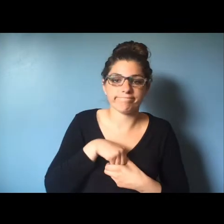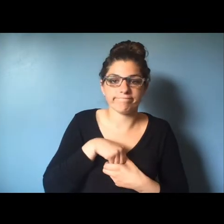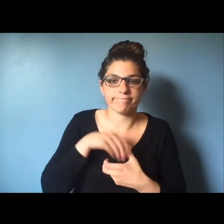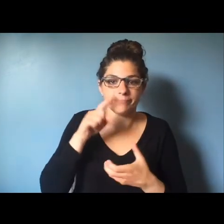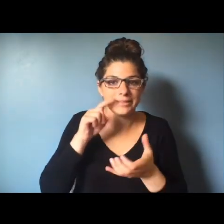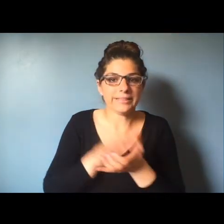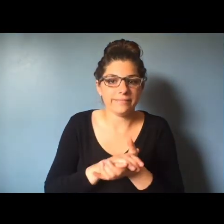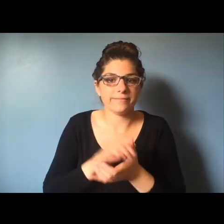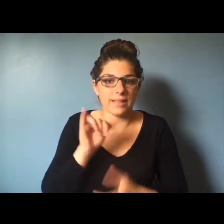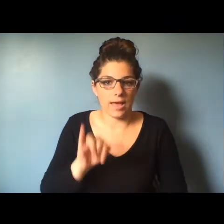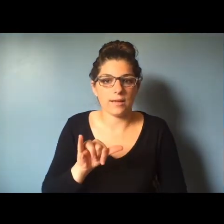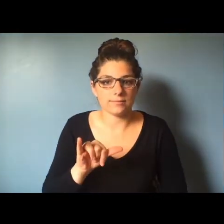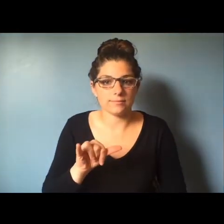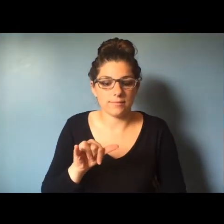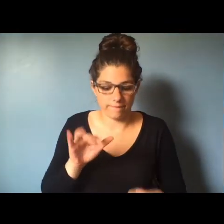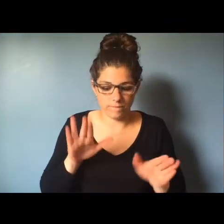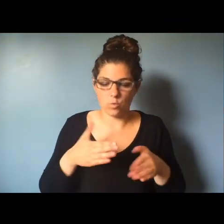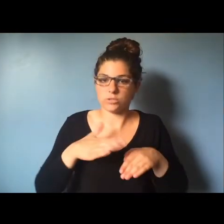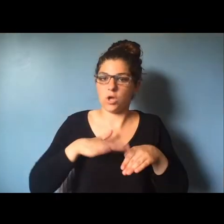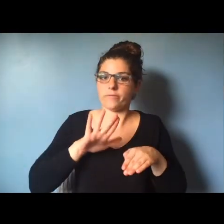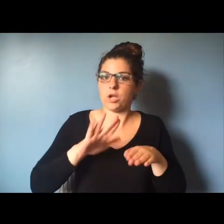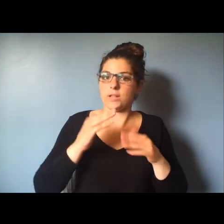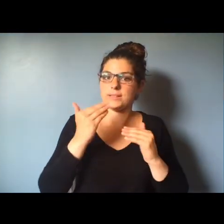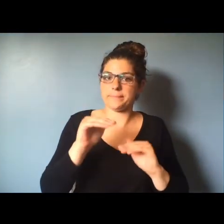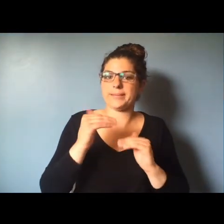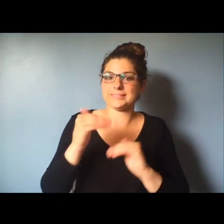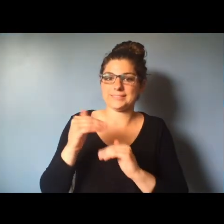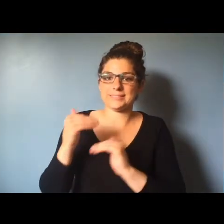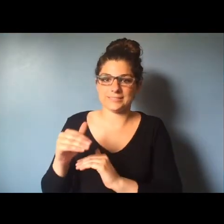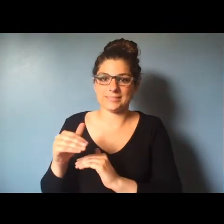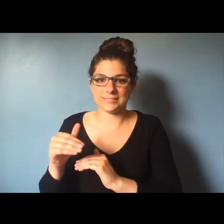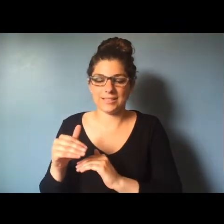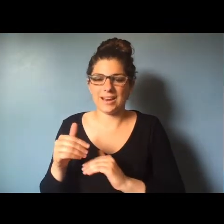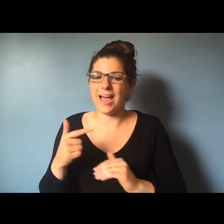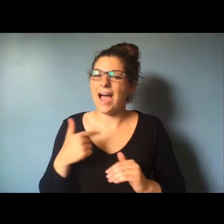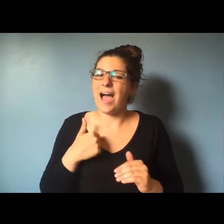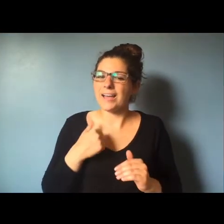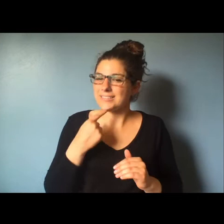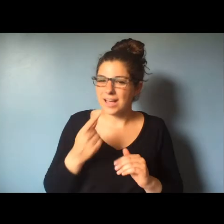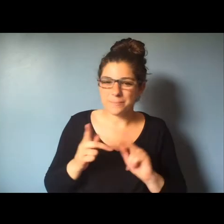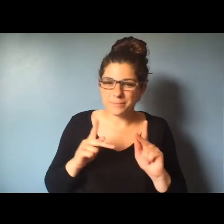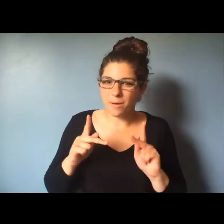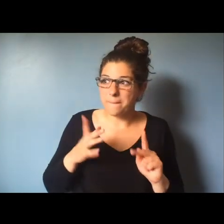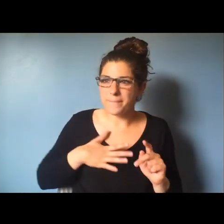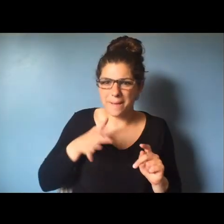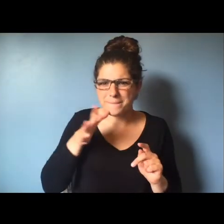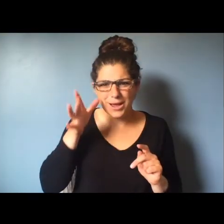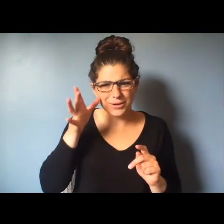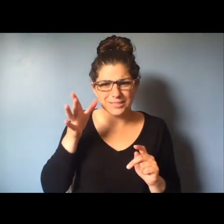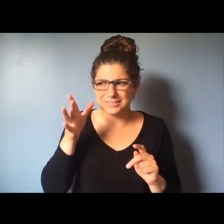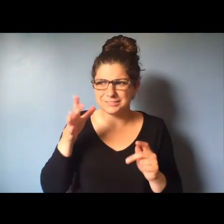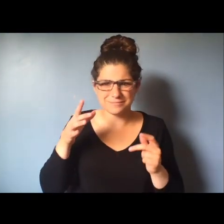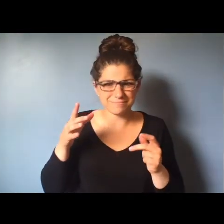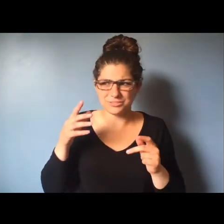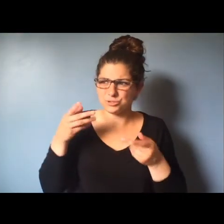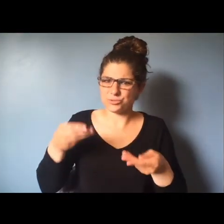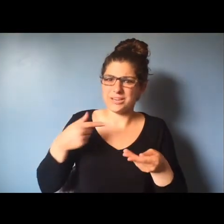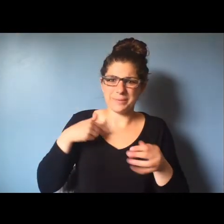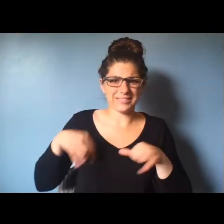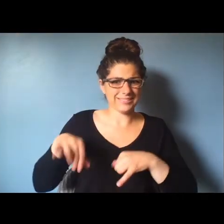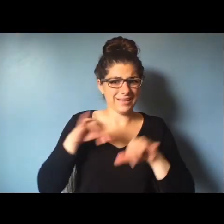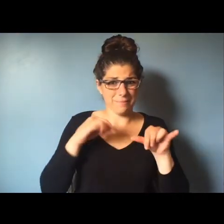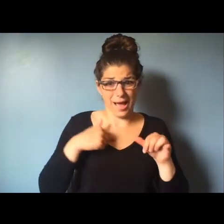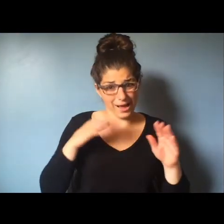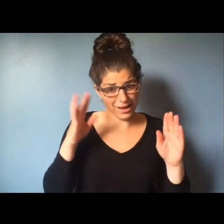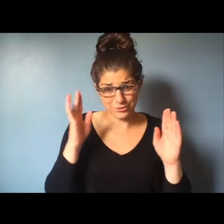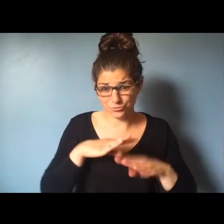starts to focus on his or her limitations. And I like to tell people that my parents never treated me any differently. I got in trouble just as